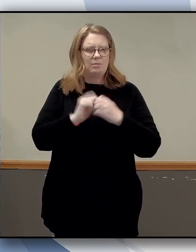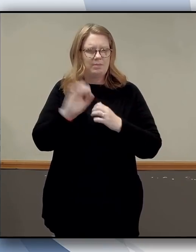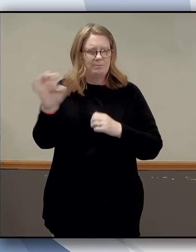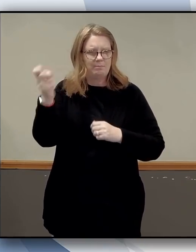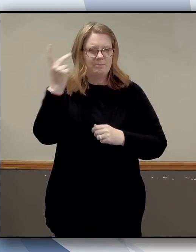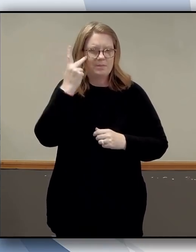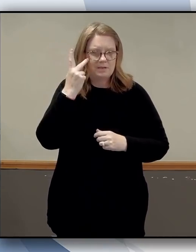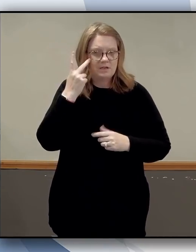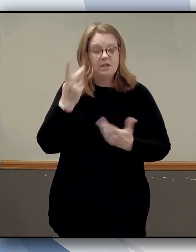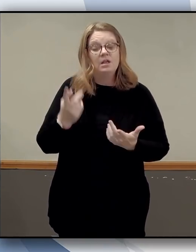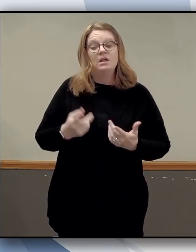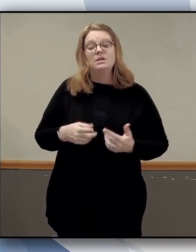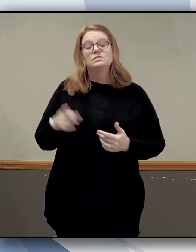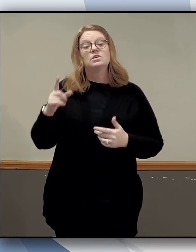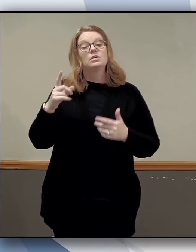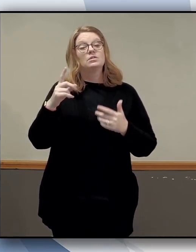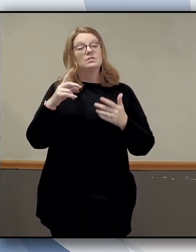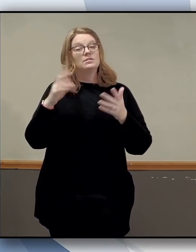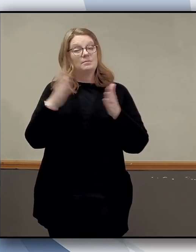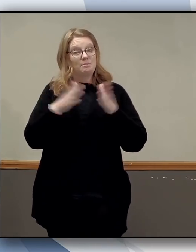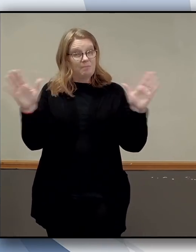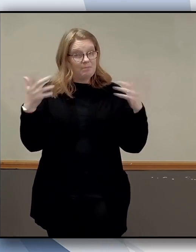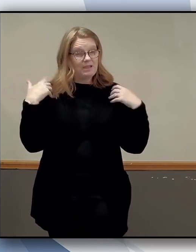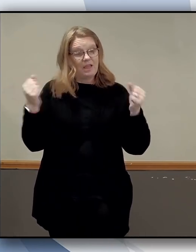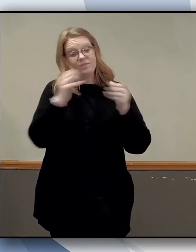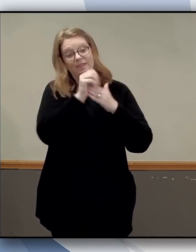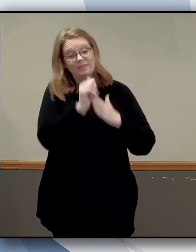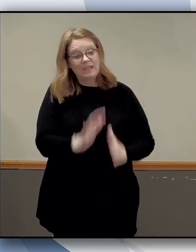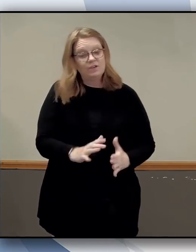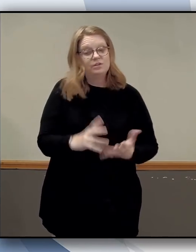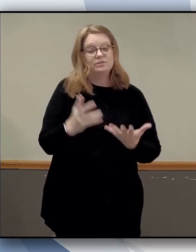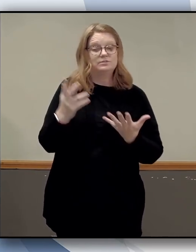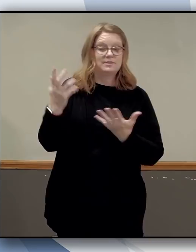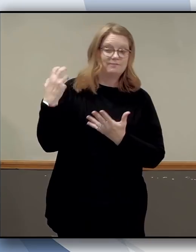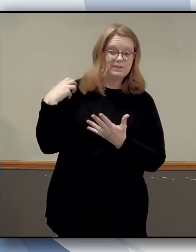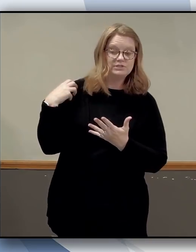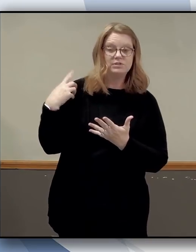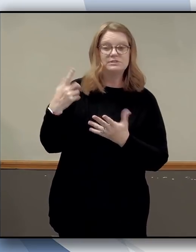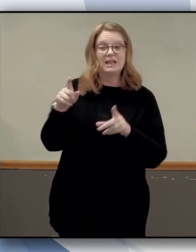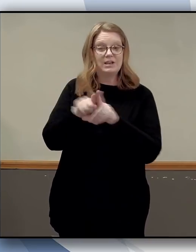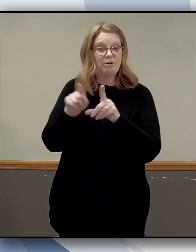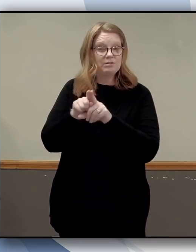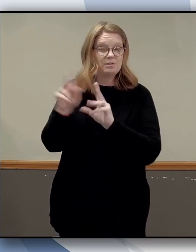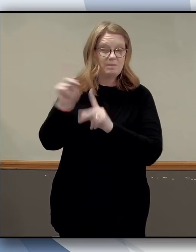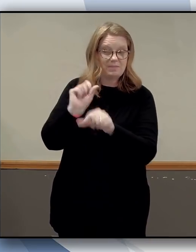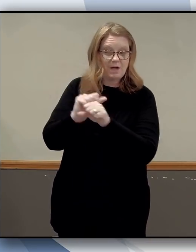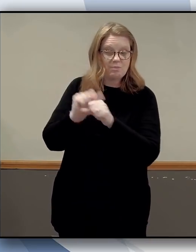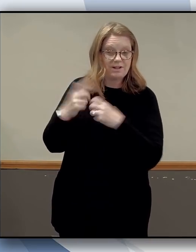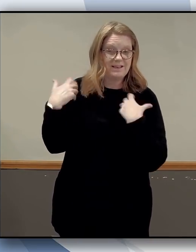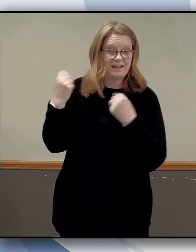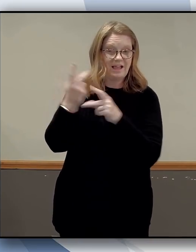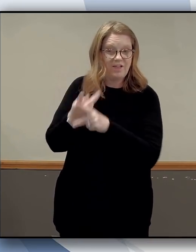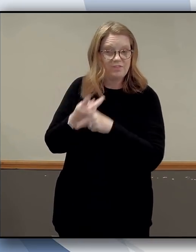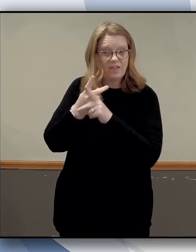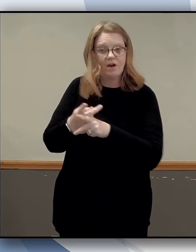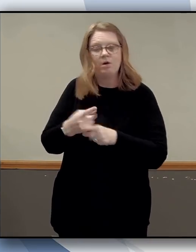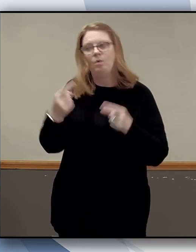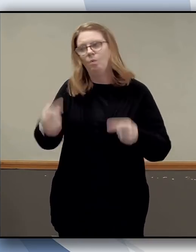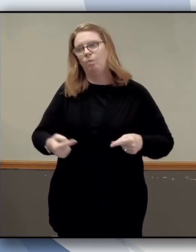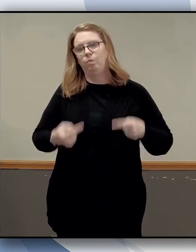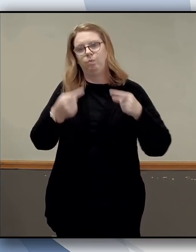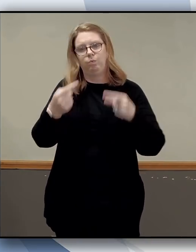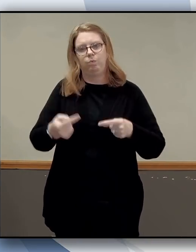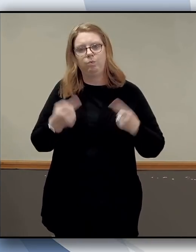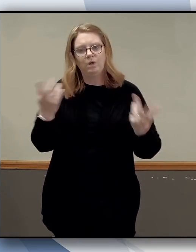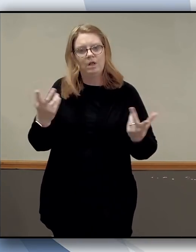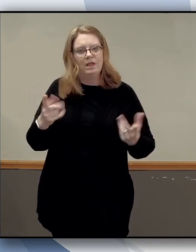our public health leaders and officials and frontline workers, because the conflating of public health measures with national